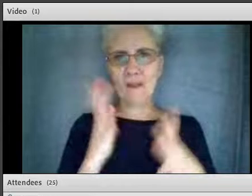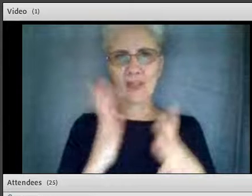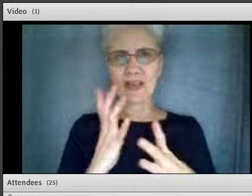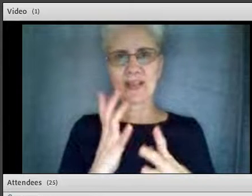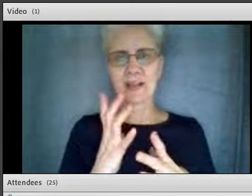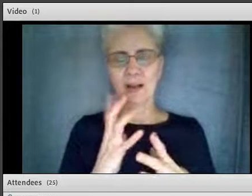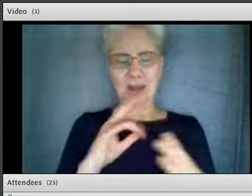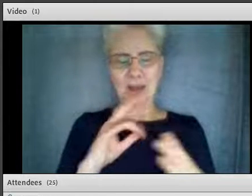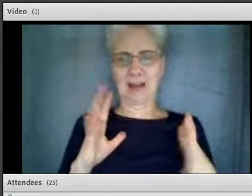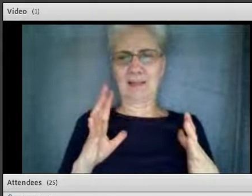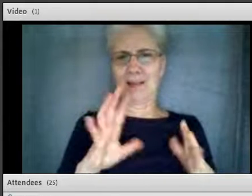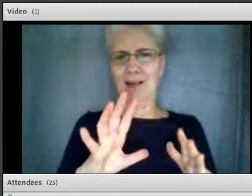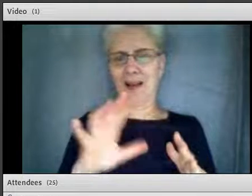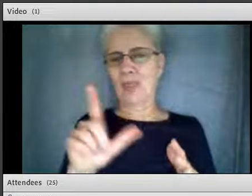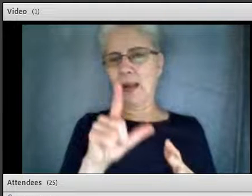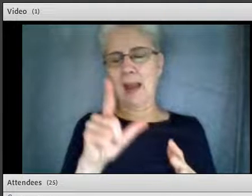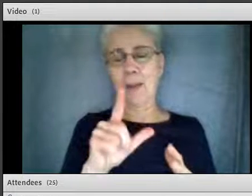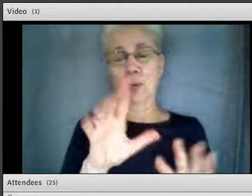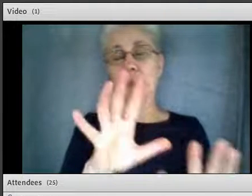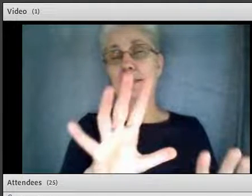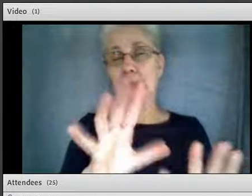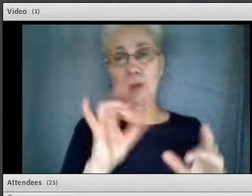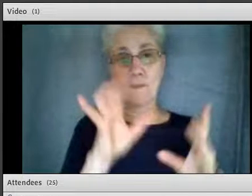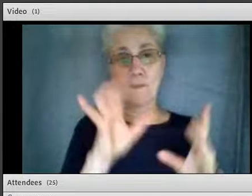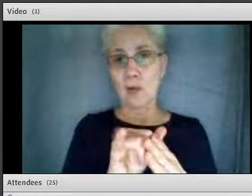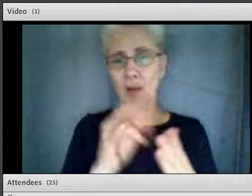that's awful. They're not going to read those fonts.